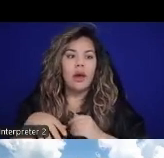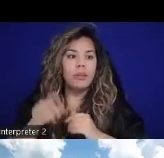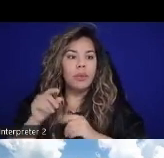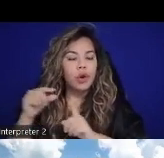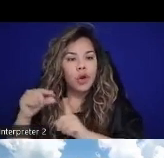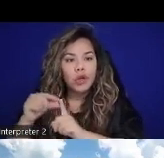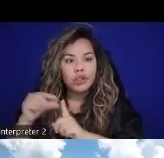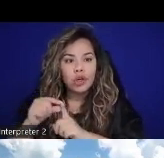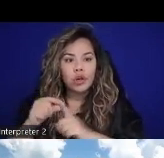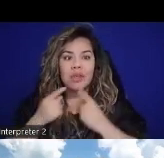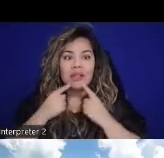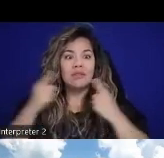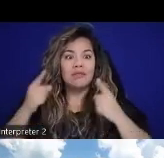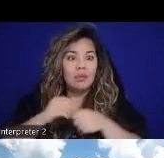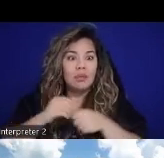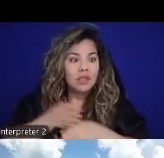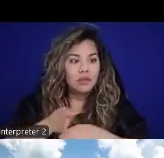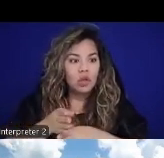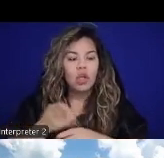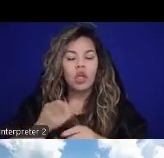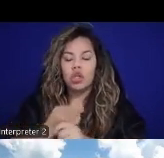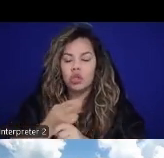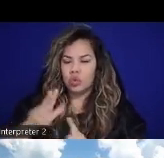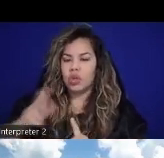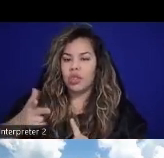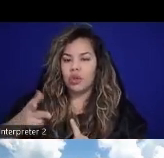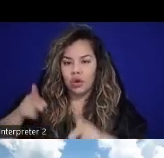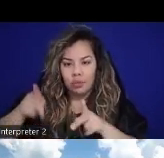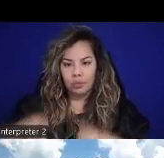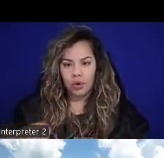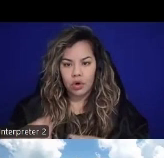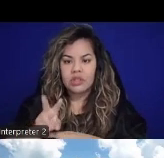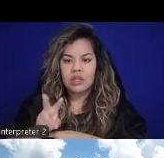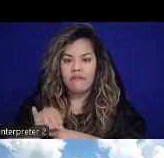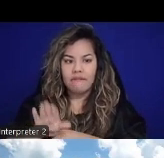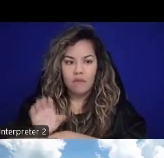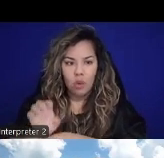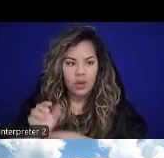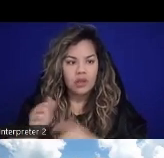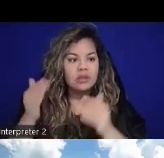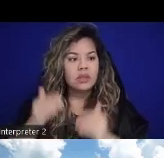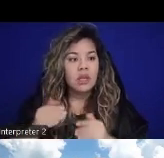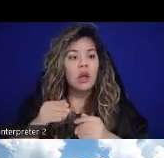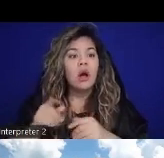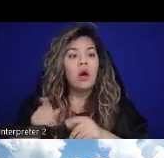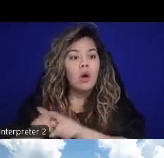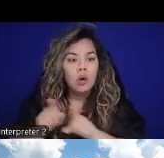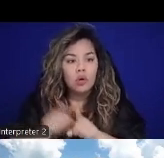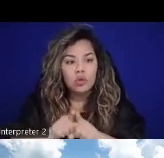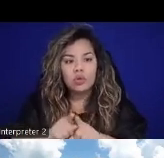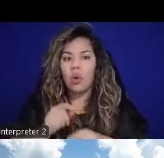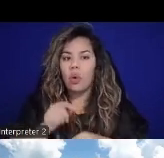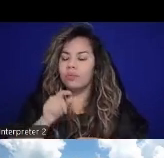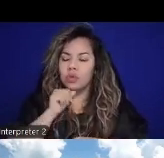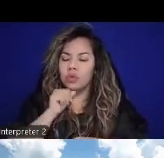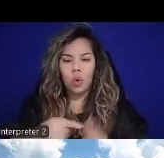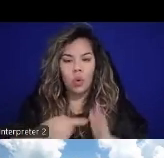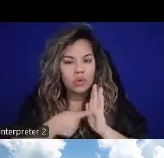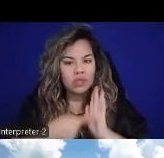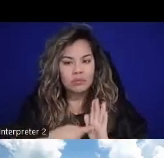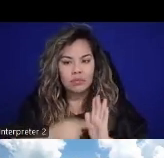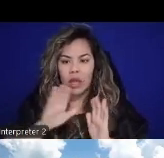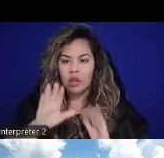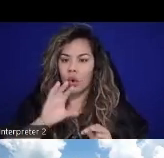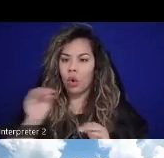the term. In addition, in the reference list, you shouldn't display your co-author's name either. And if